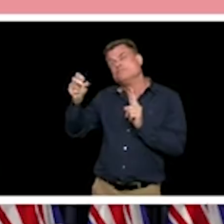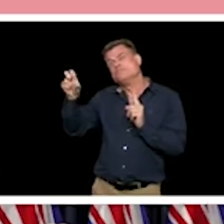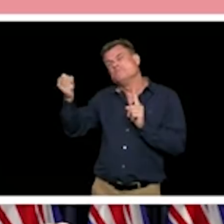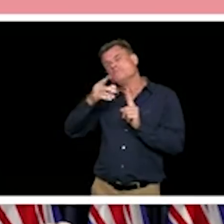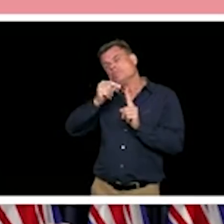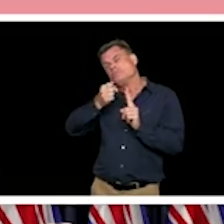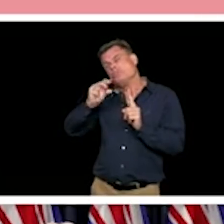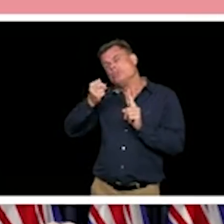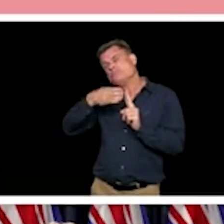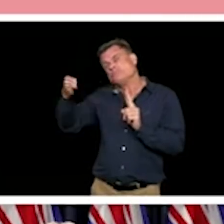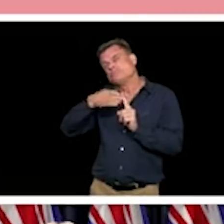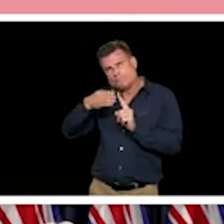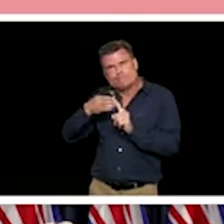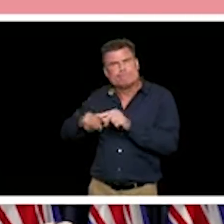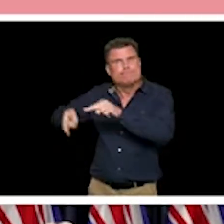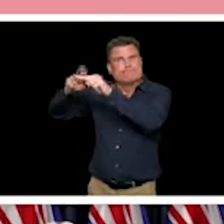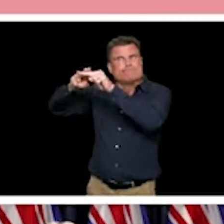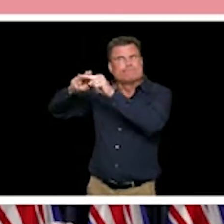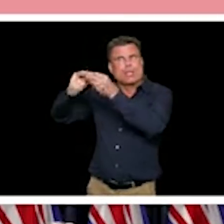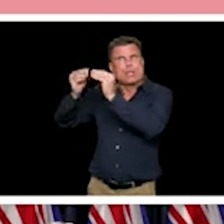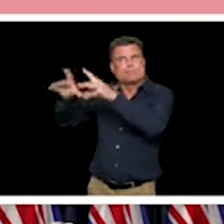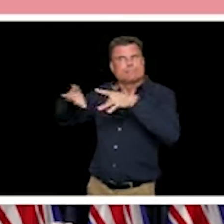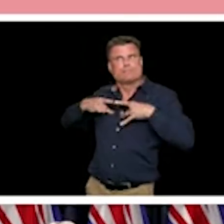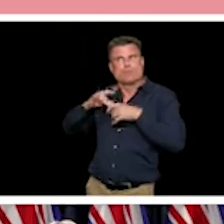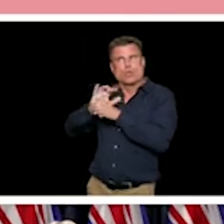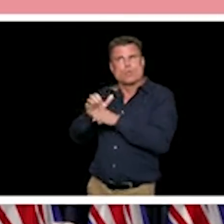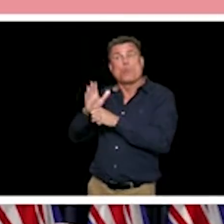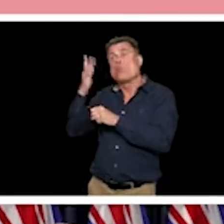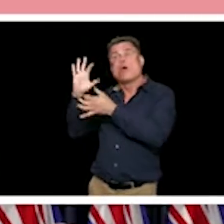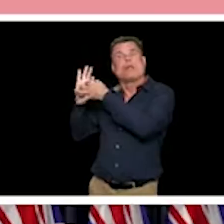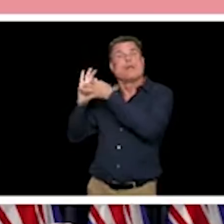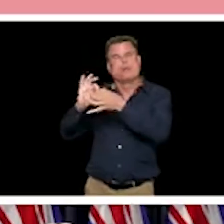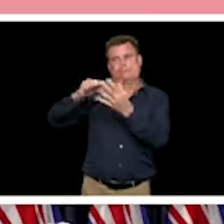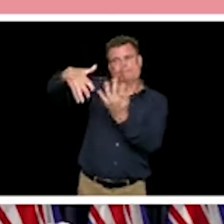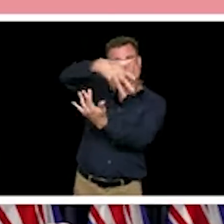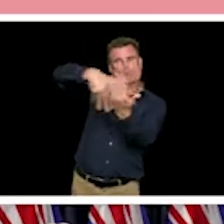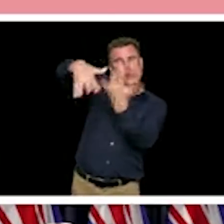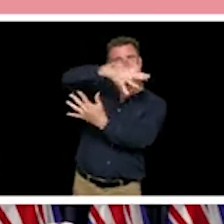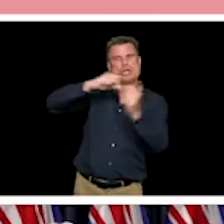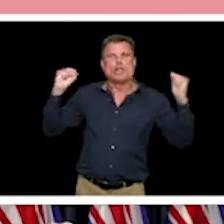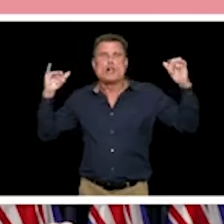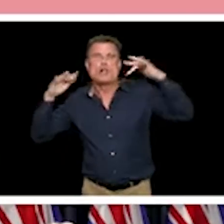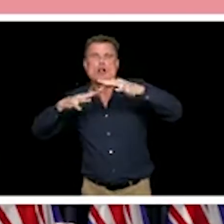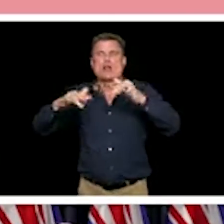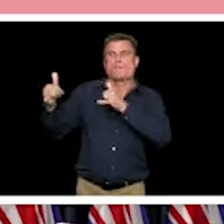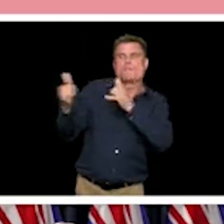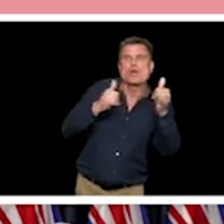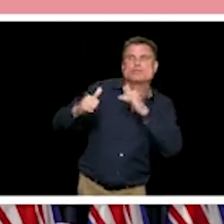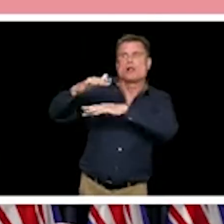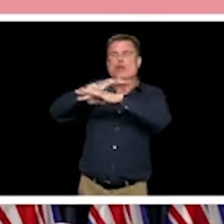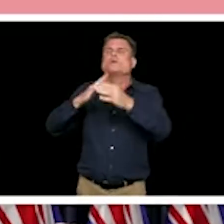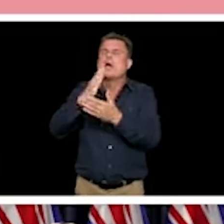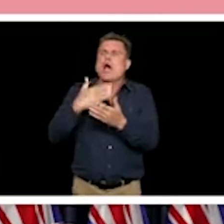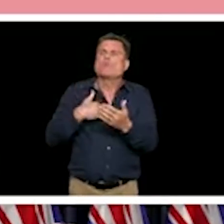and 30s, and this is again related to some of the social events. There is still, of course, people reflected in there from